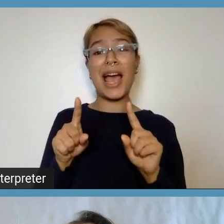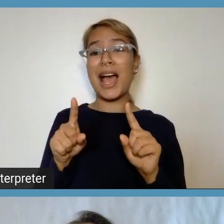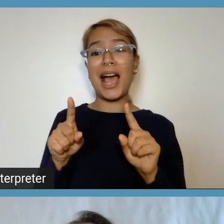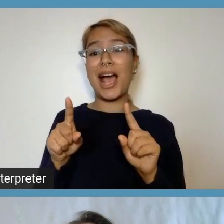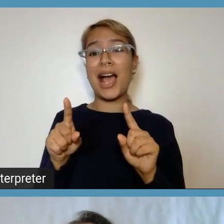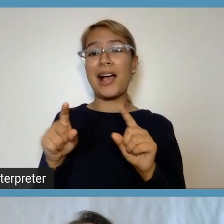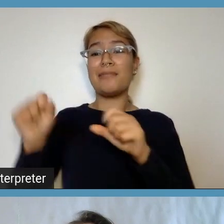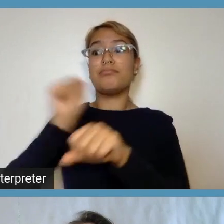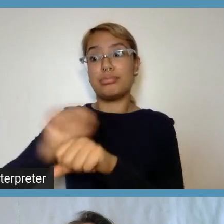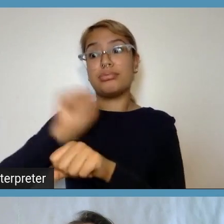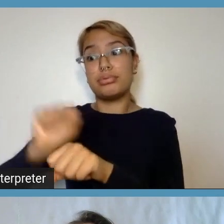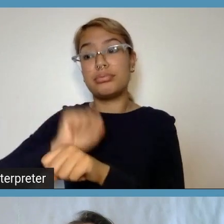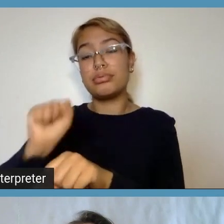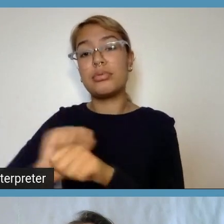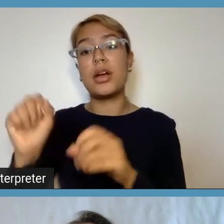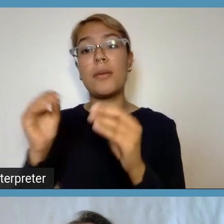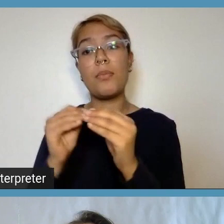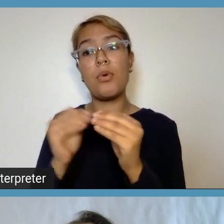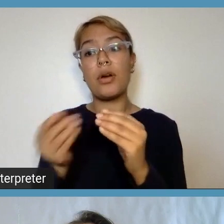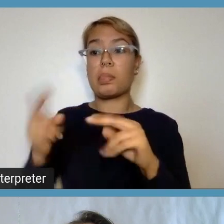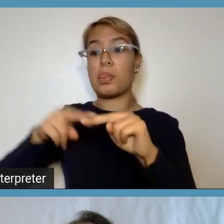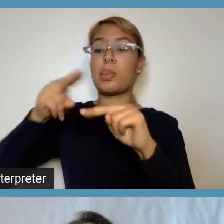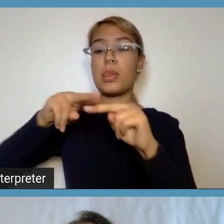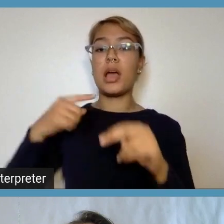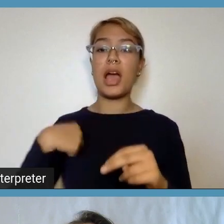more time and effort into really upping our game.